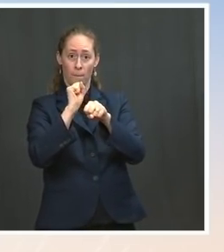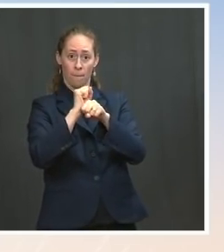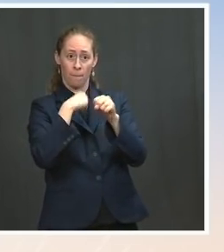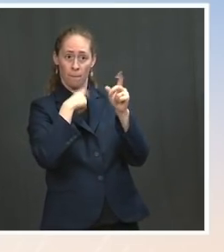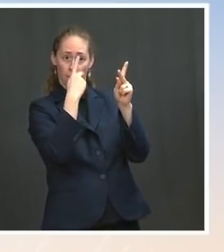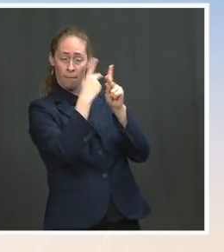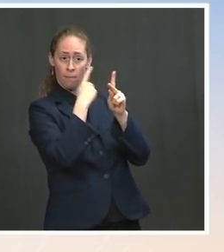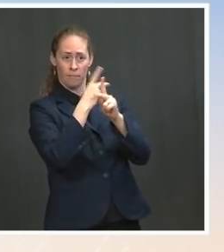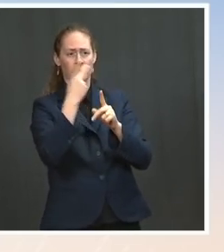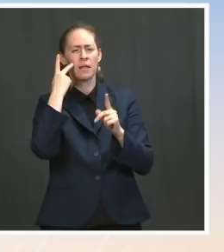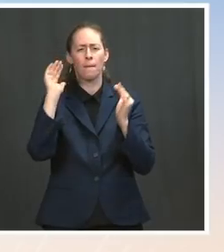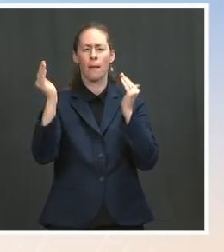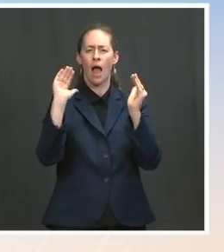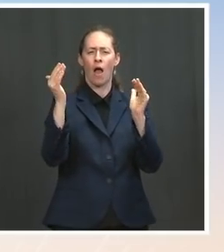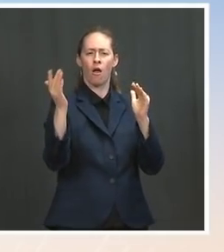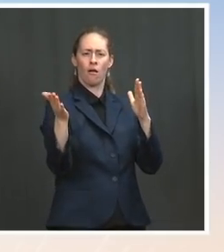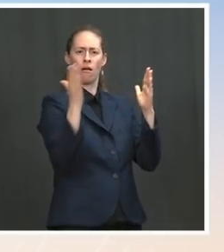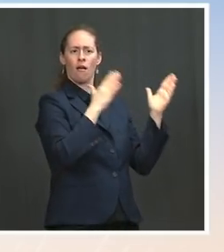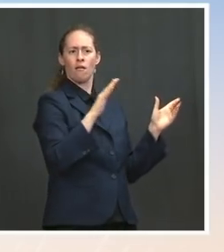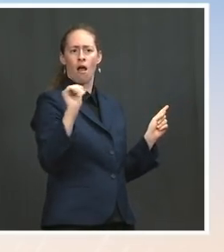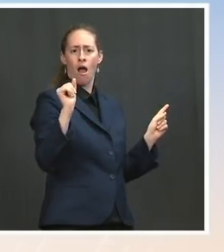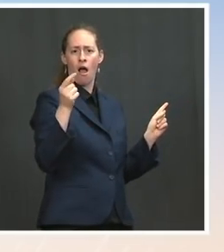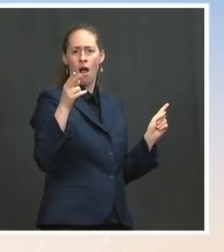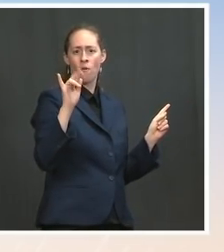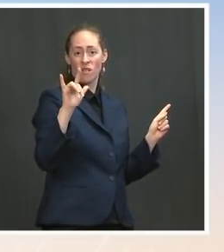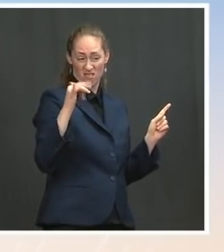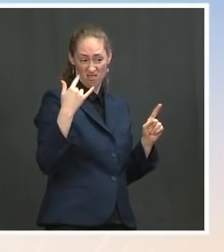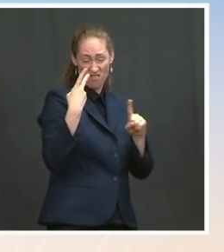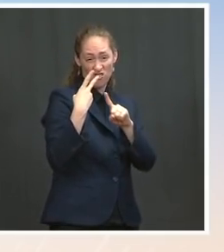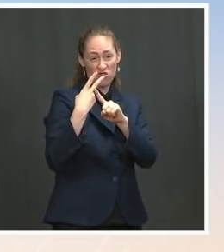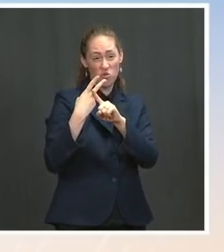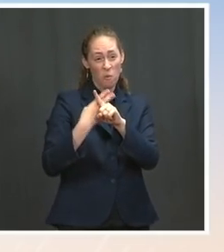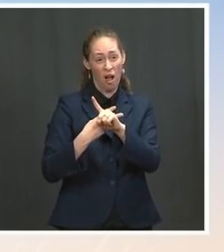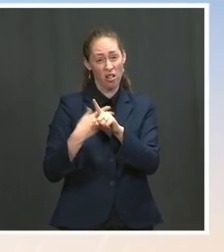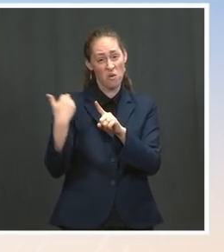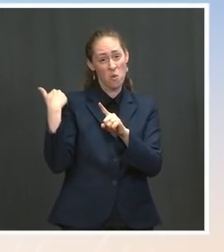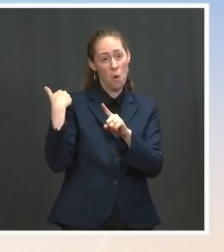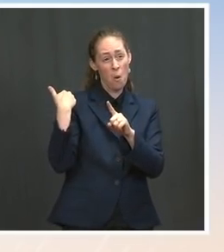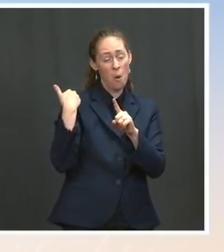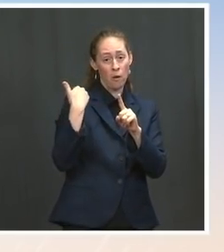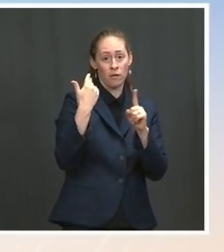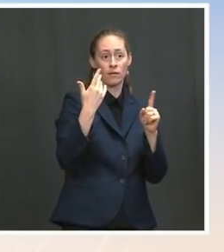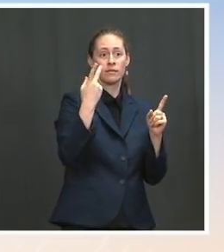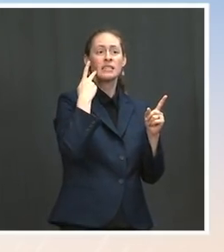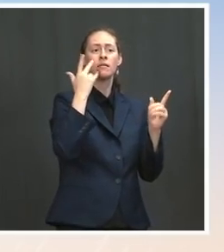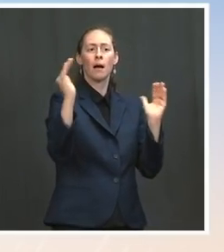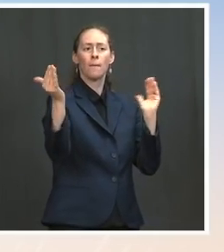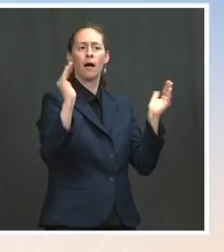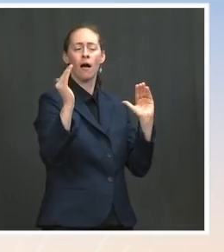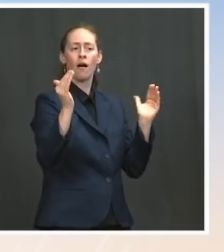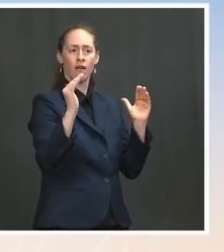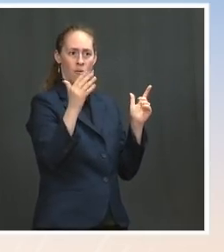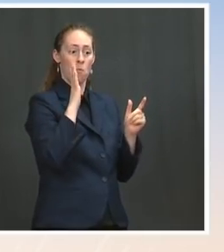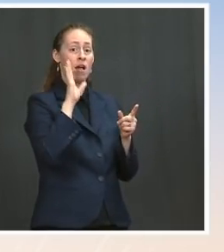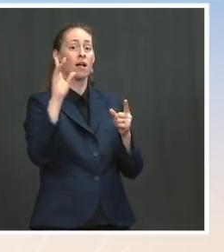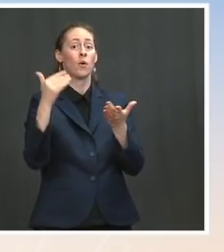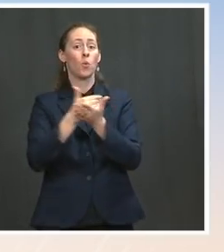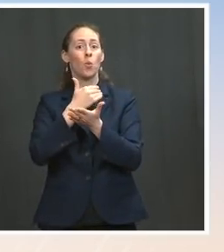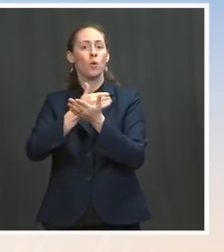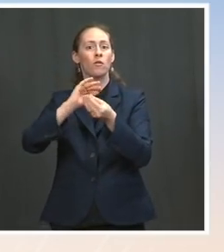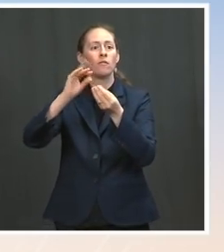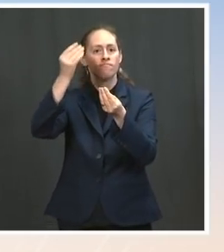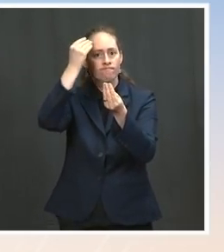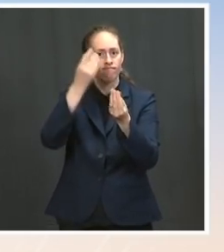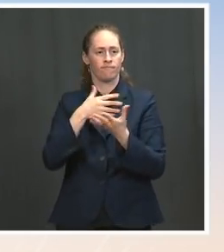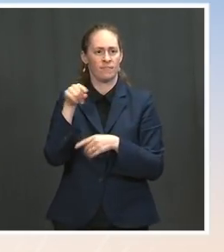almost 2 months ago, right? We'll see. We'll have jobs numbers come out on Friday. The vaccination rates are continuing to go up. But in terms of people